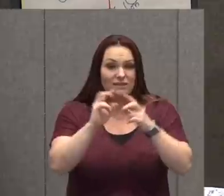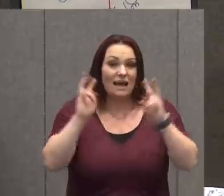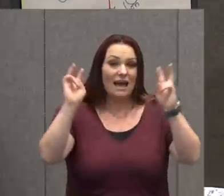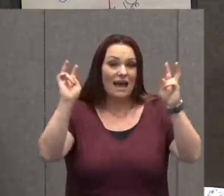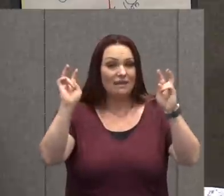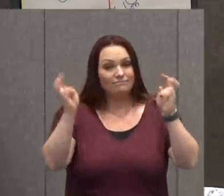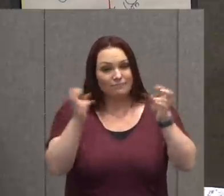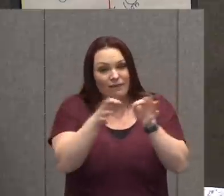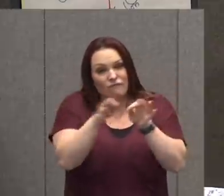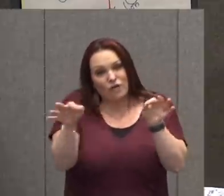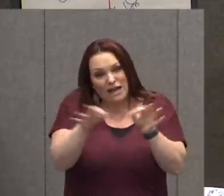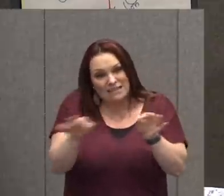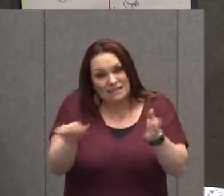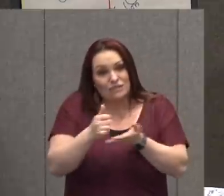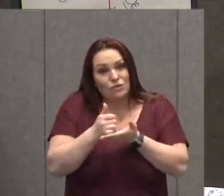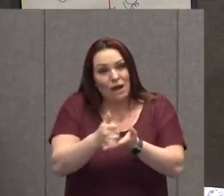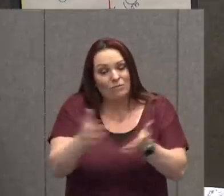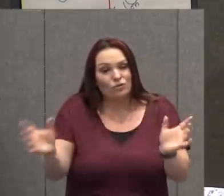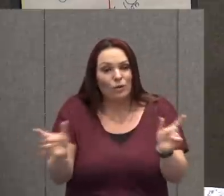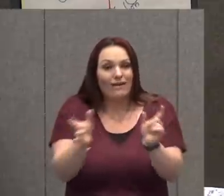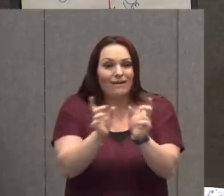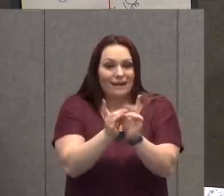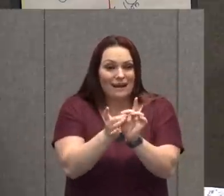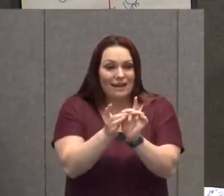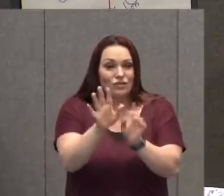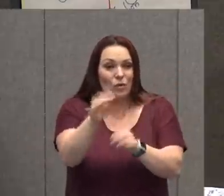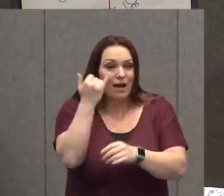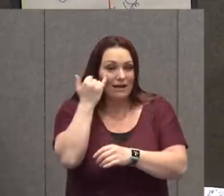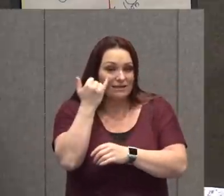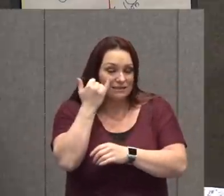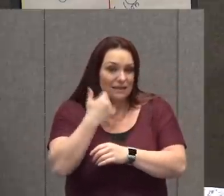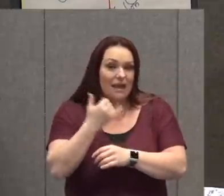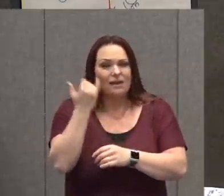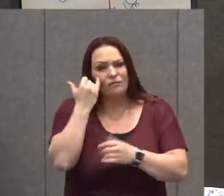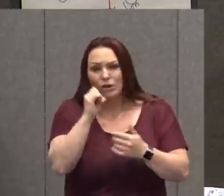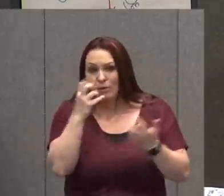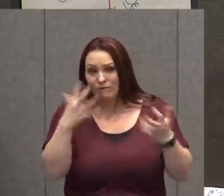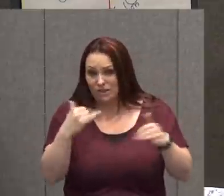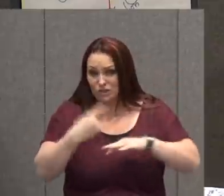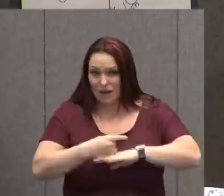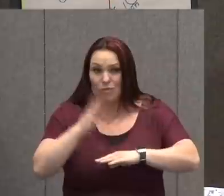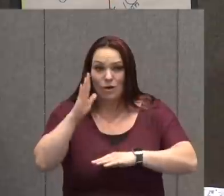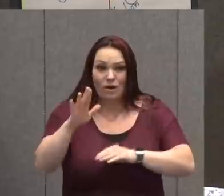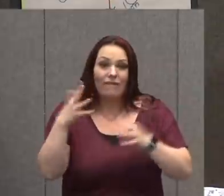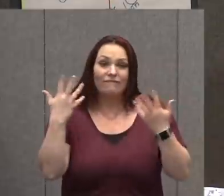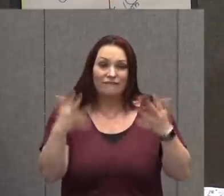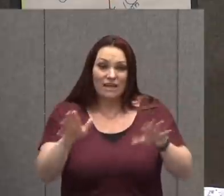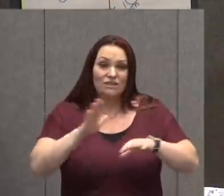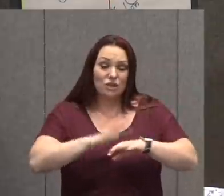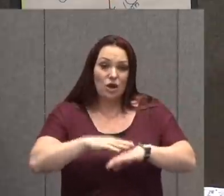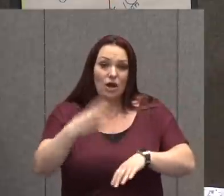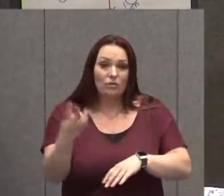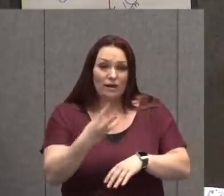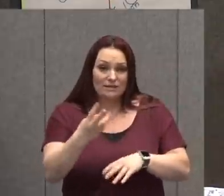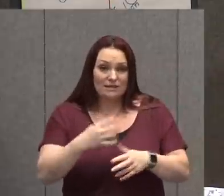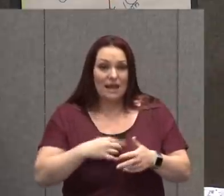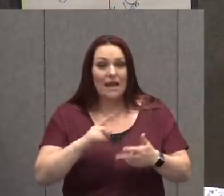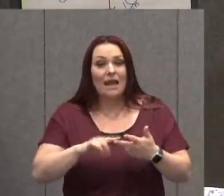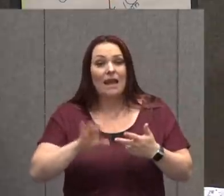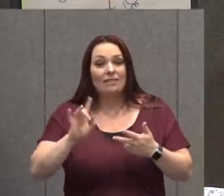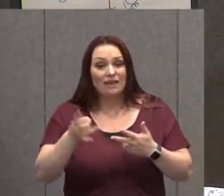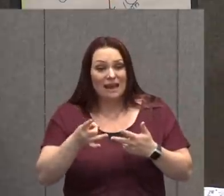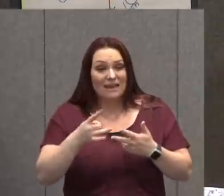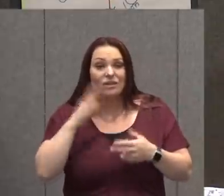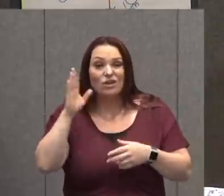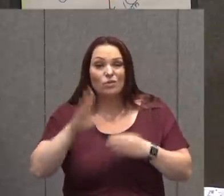ideas. If we don't get to that today, we will finish that up on Wednesday. And then lastly, you provided